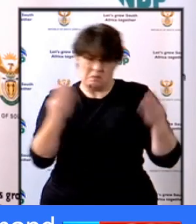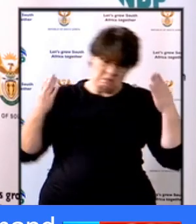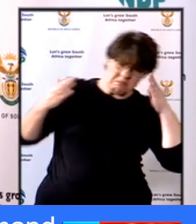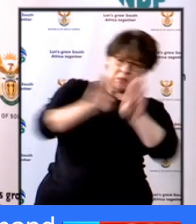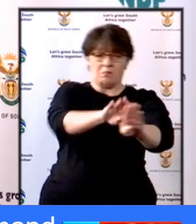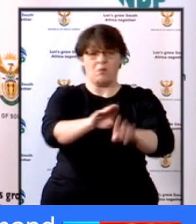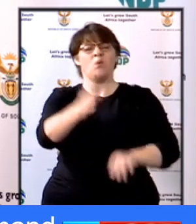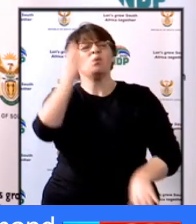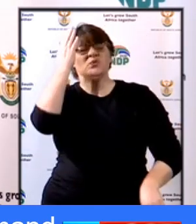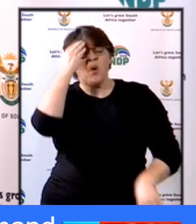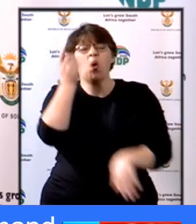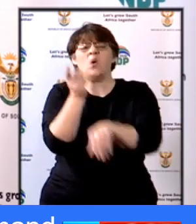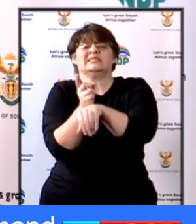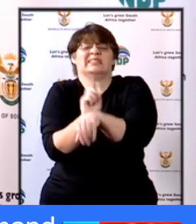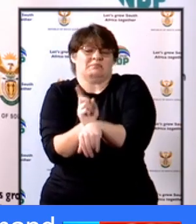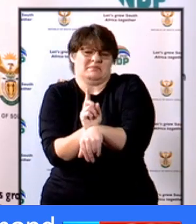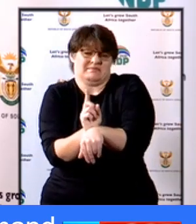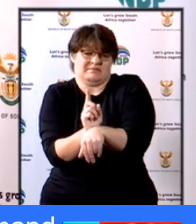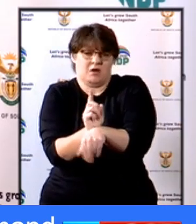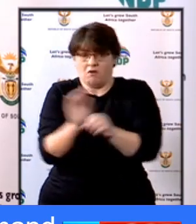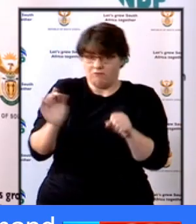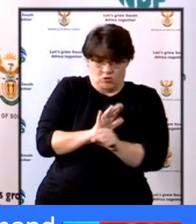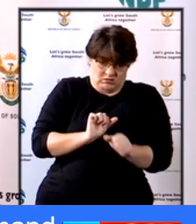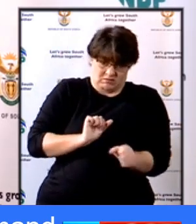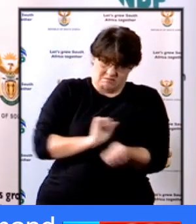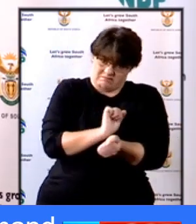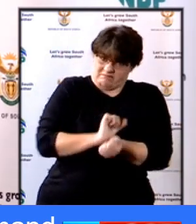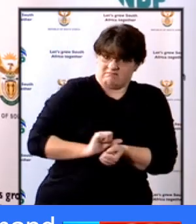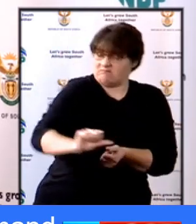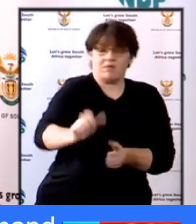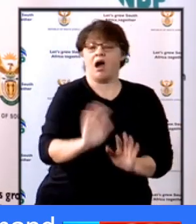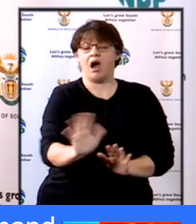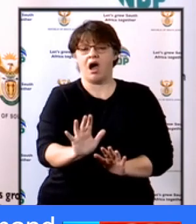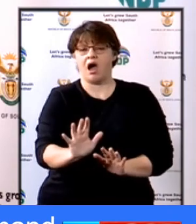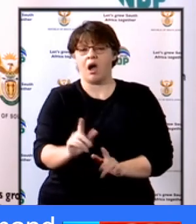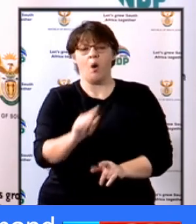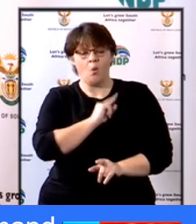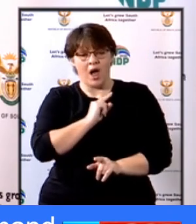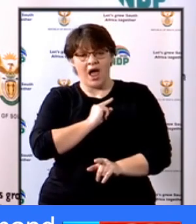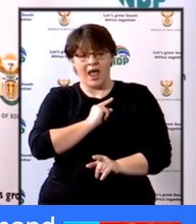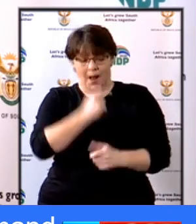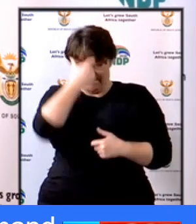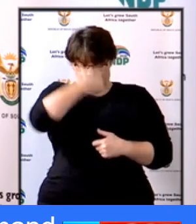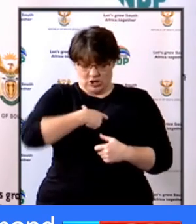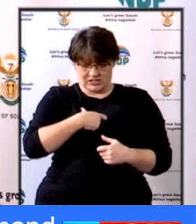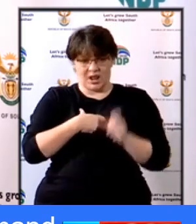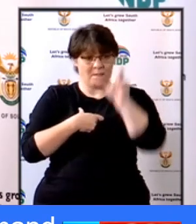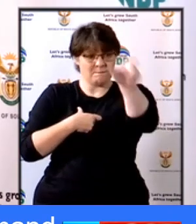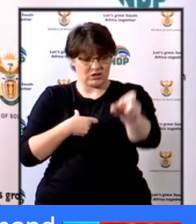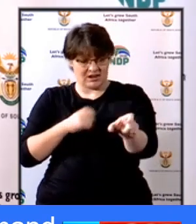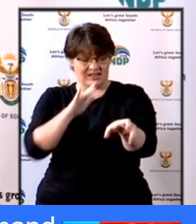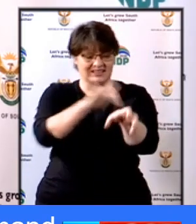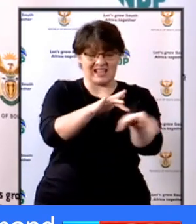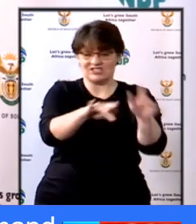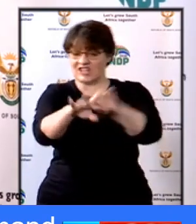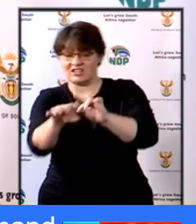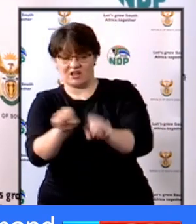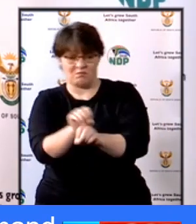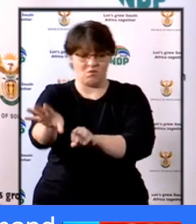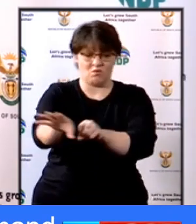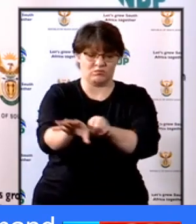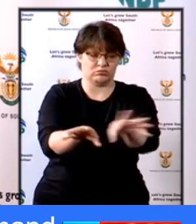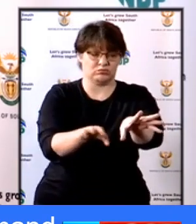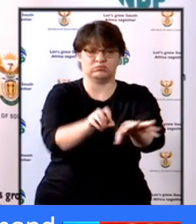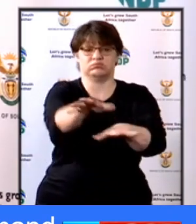blunt instrument. It's very effective because since we spread the virus as human beings when we move, when we